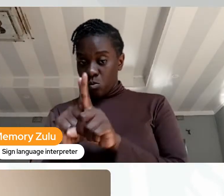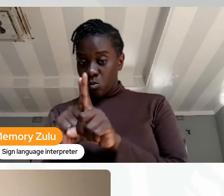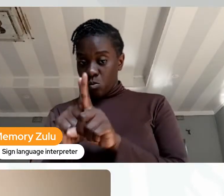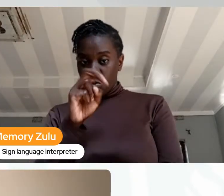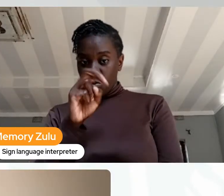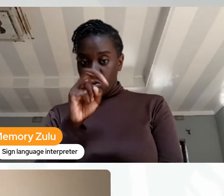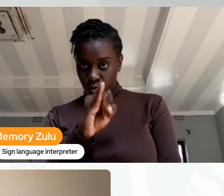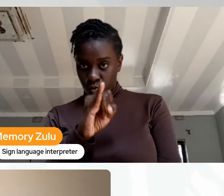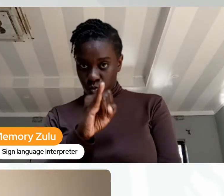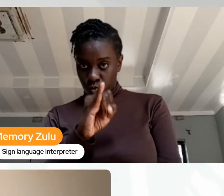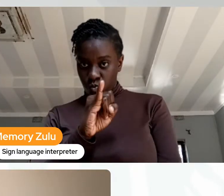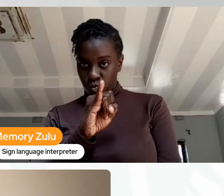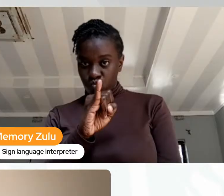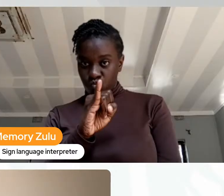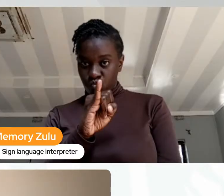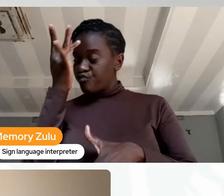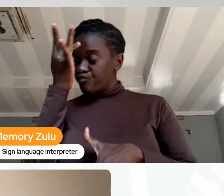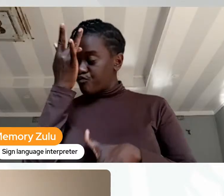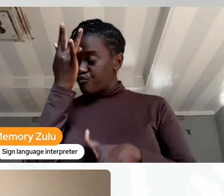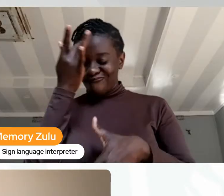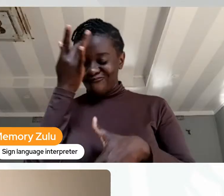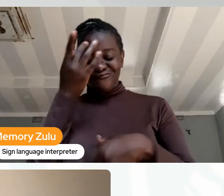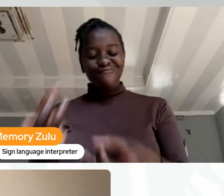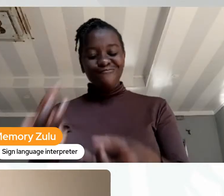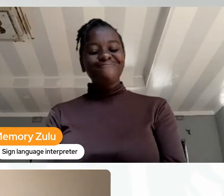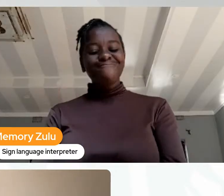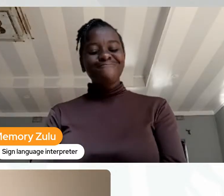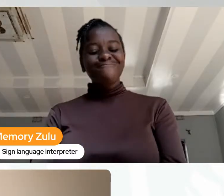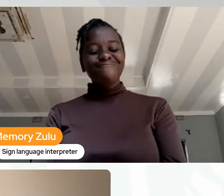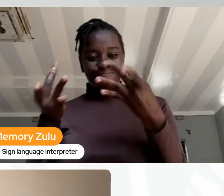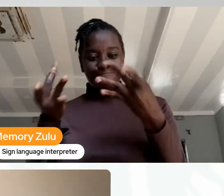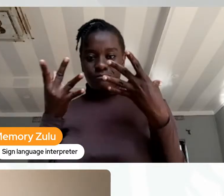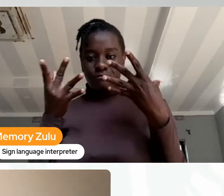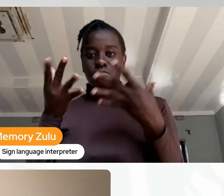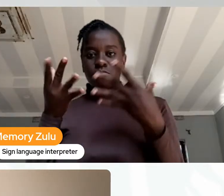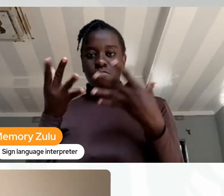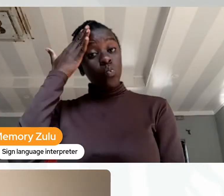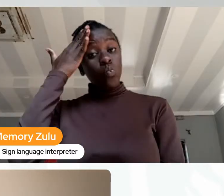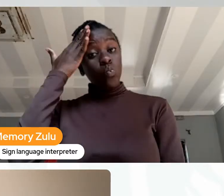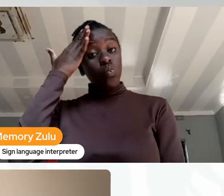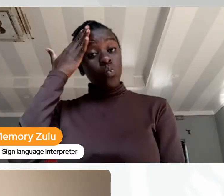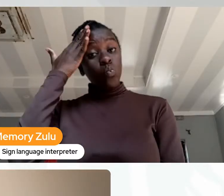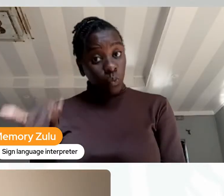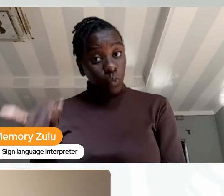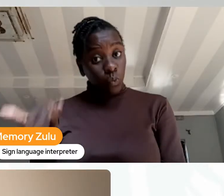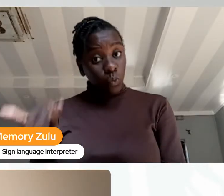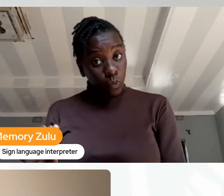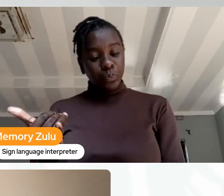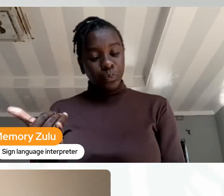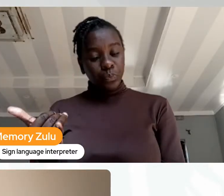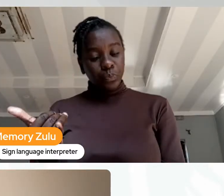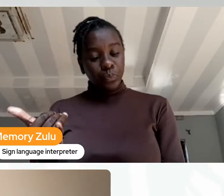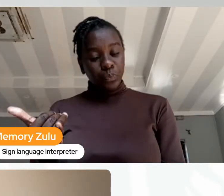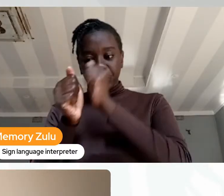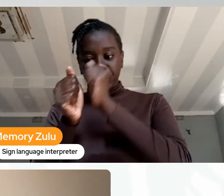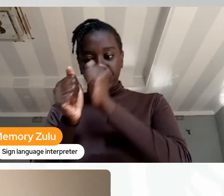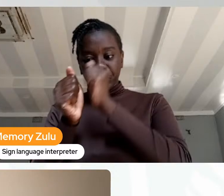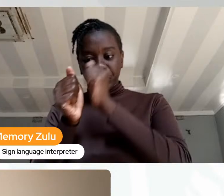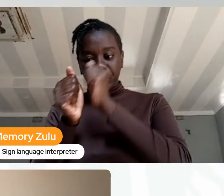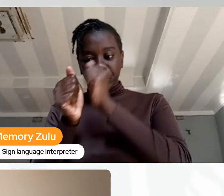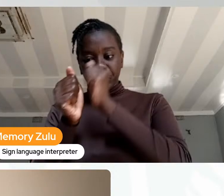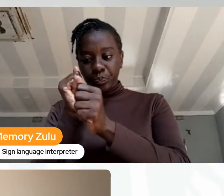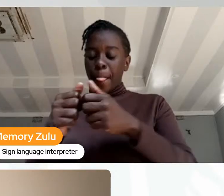present without any symptoms or any clinical feature. Not until during their